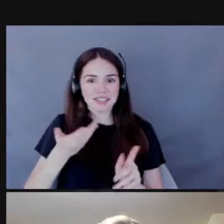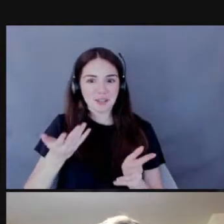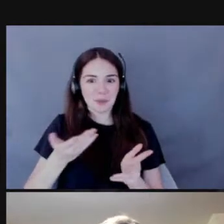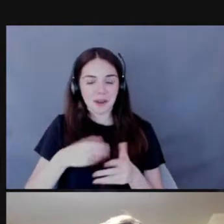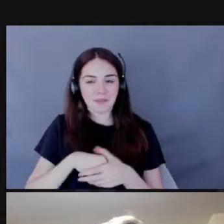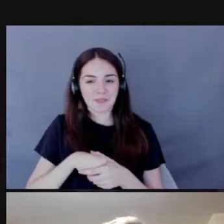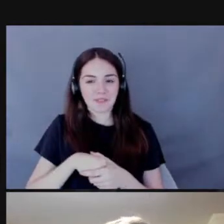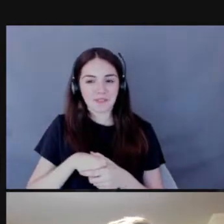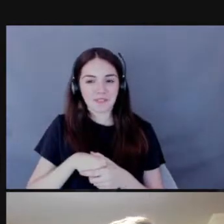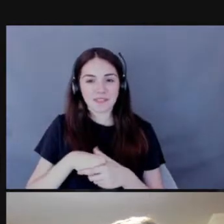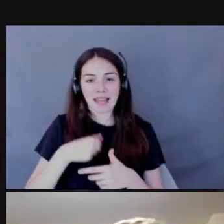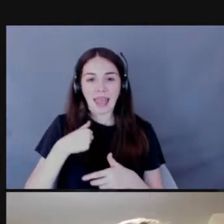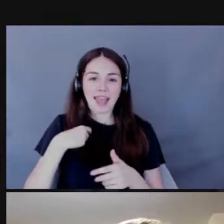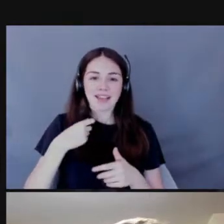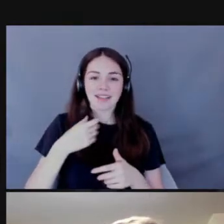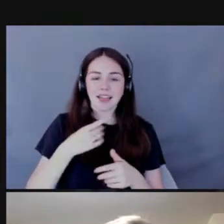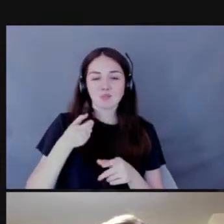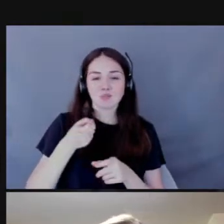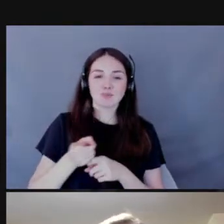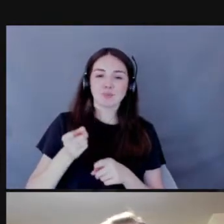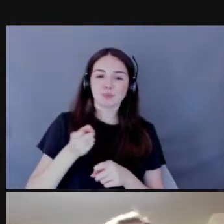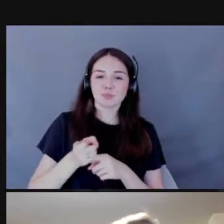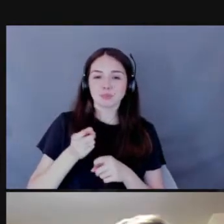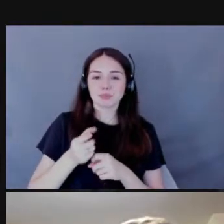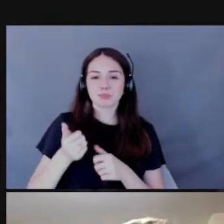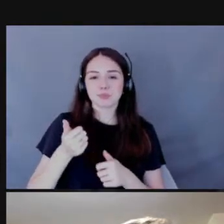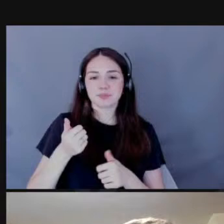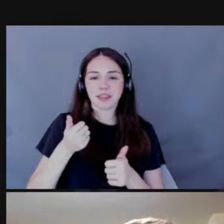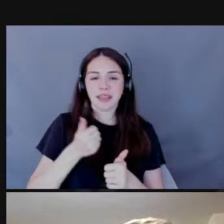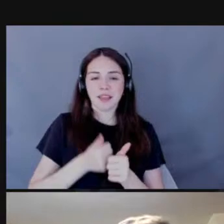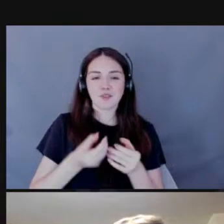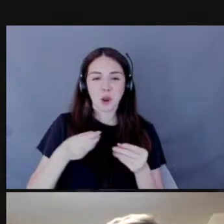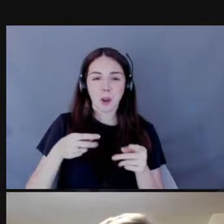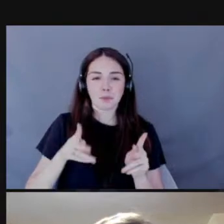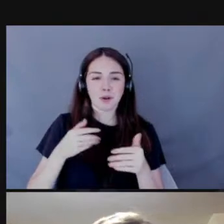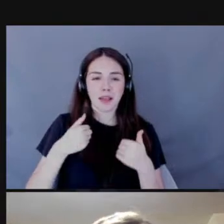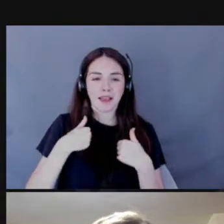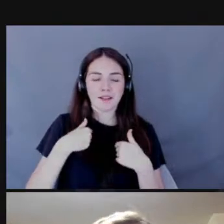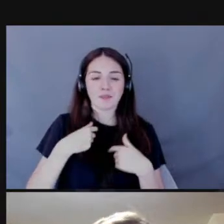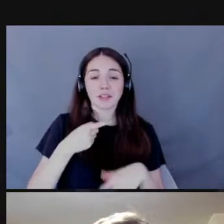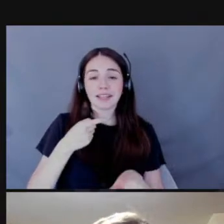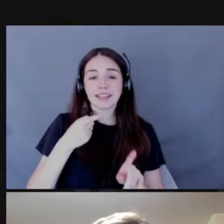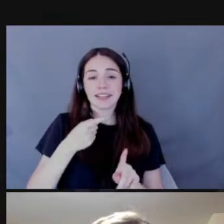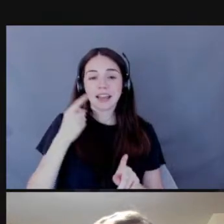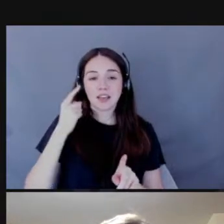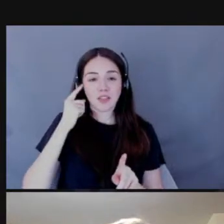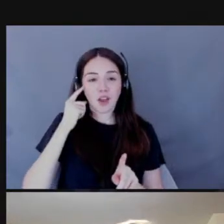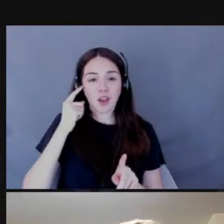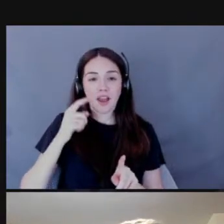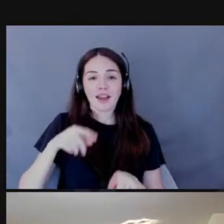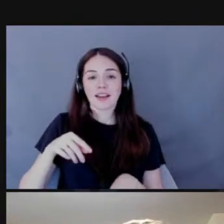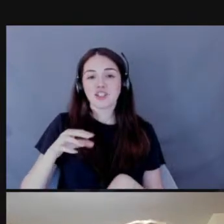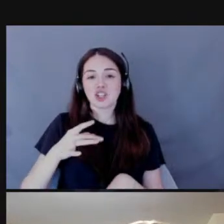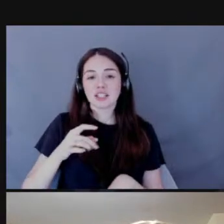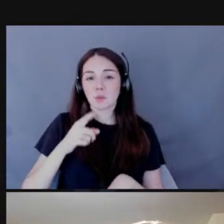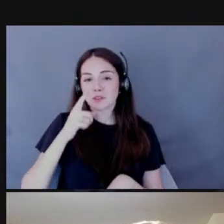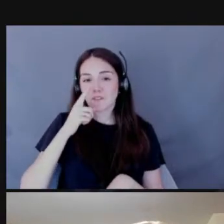I torment him with this article every chance I get. He thought Chessie was a false killer whale.